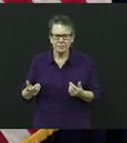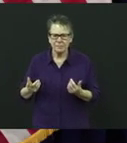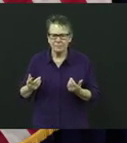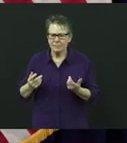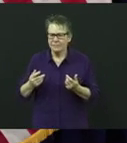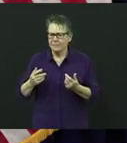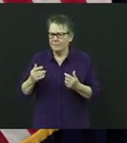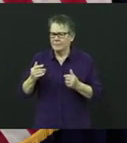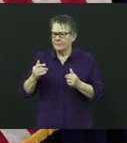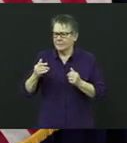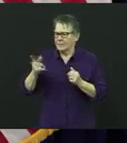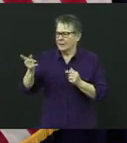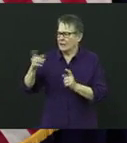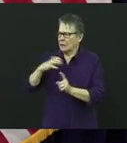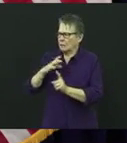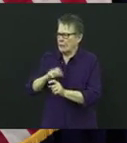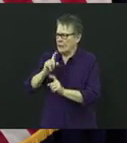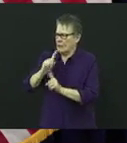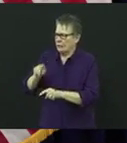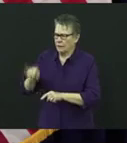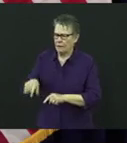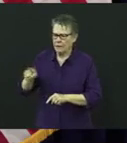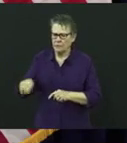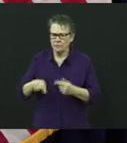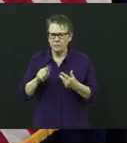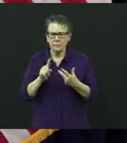at the front lines at a supermarket.